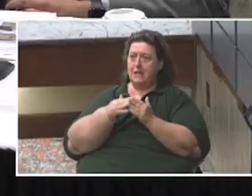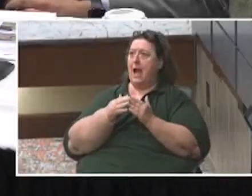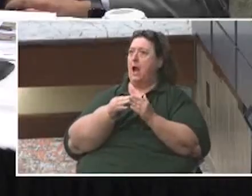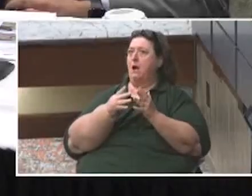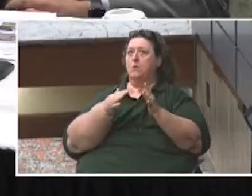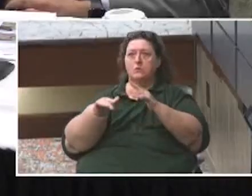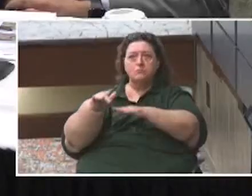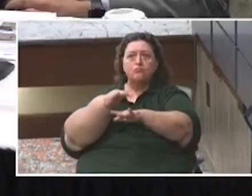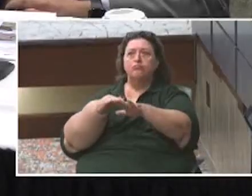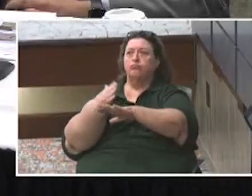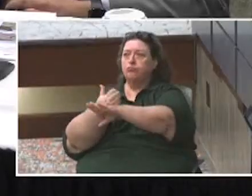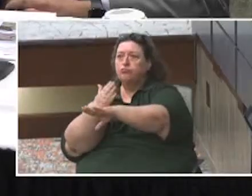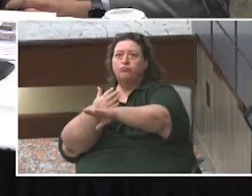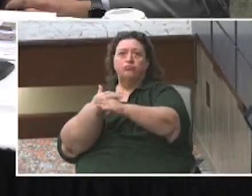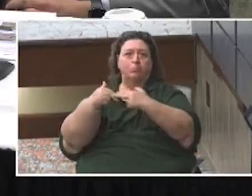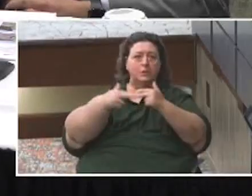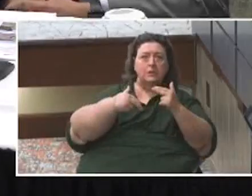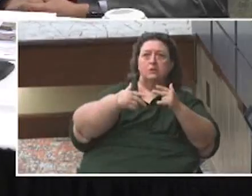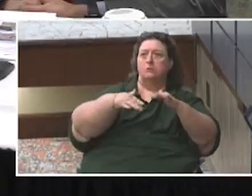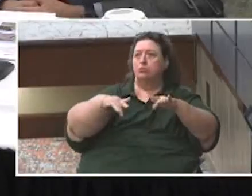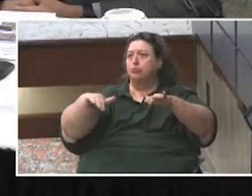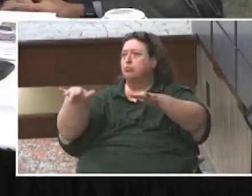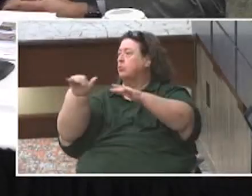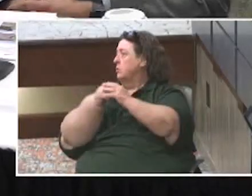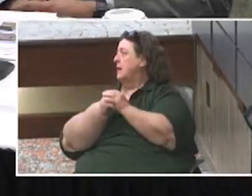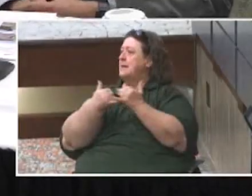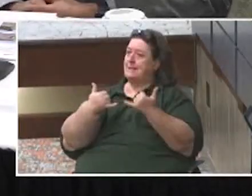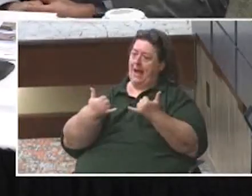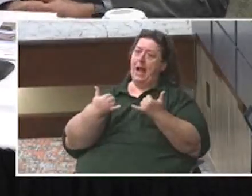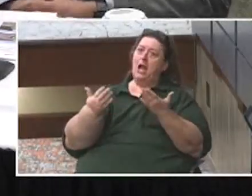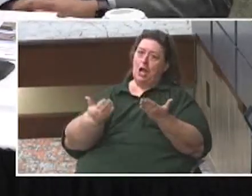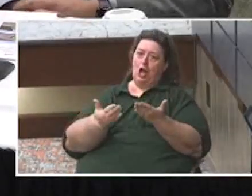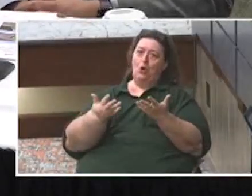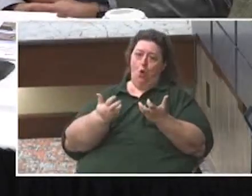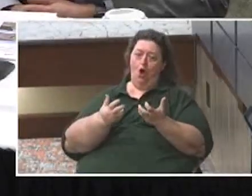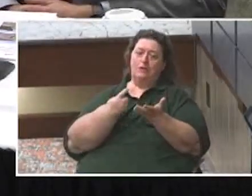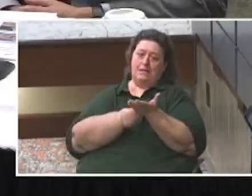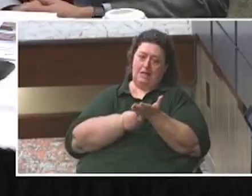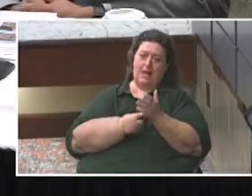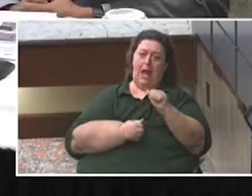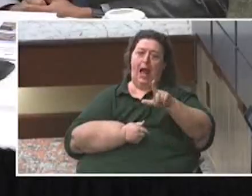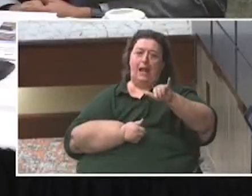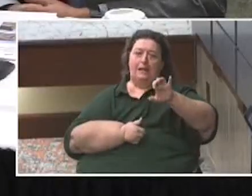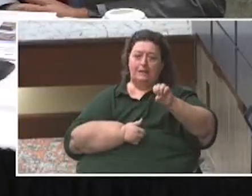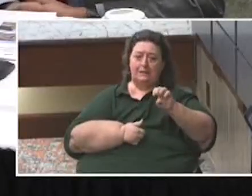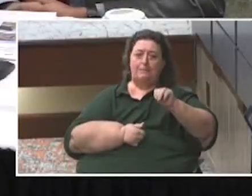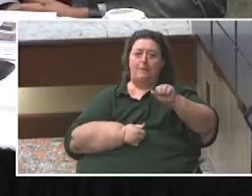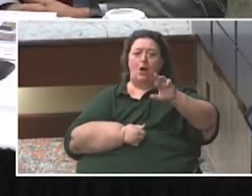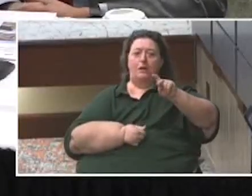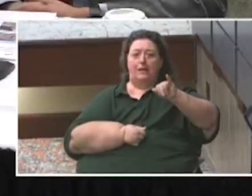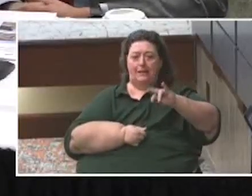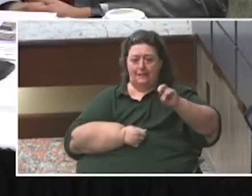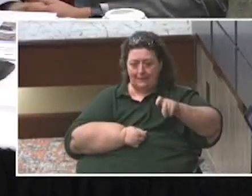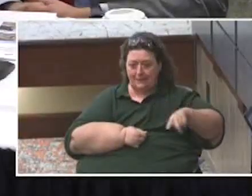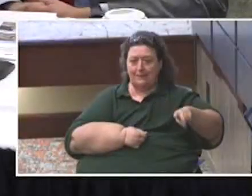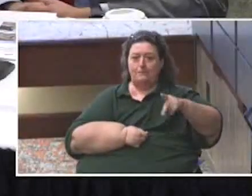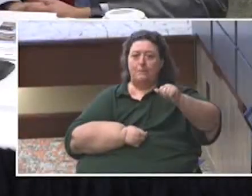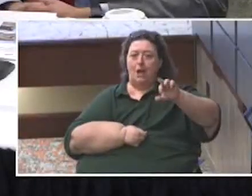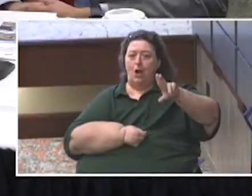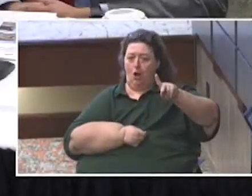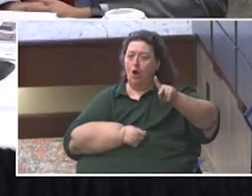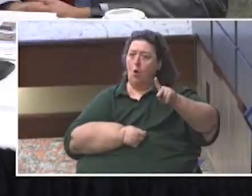around. And we're happy to be here today to talk about Alice Martinez Rodriguez Park and where we're at in the construction of this